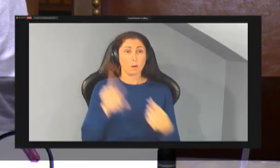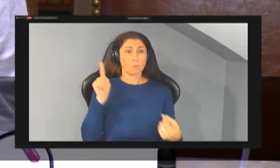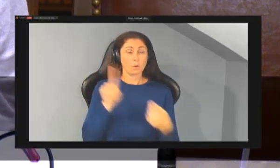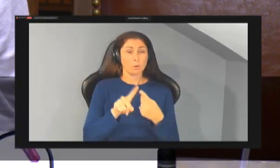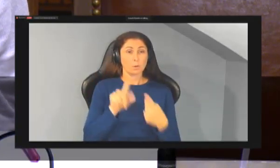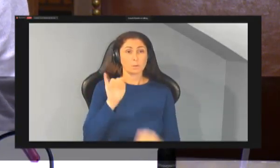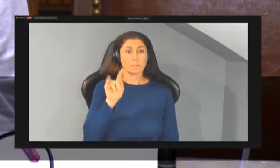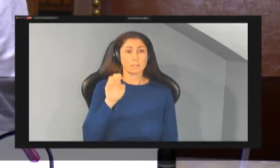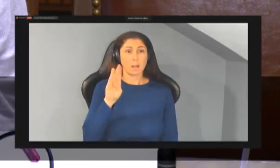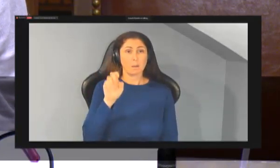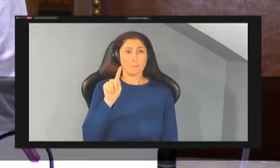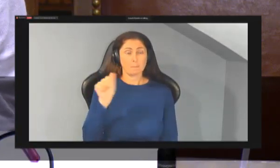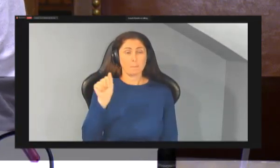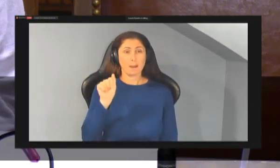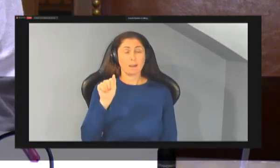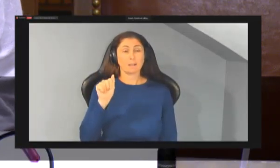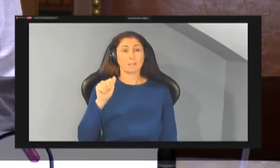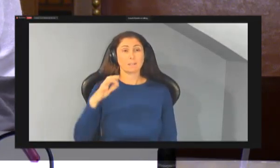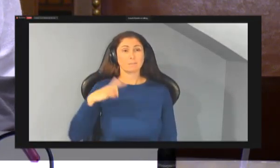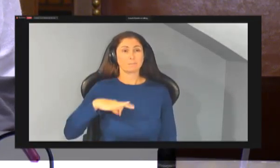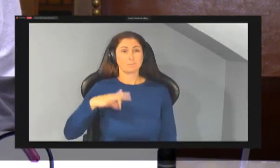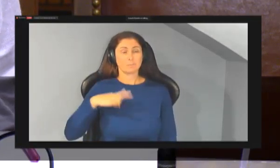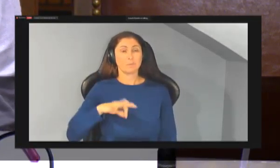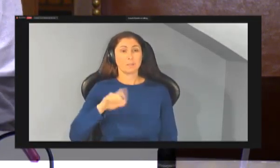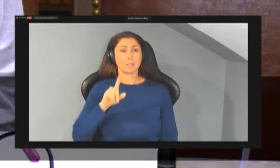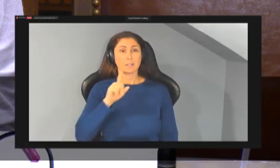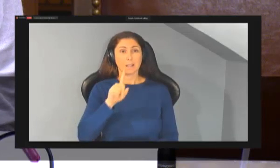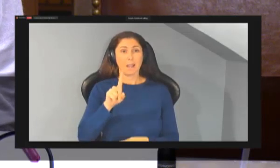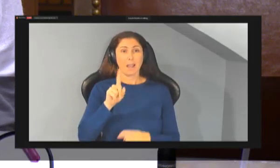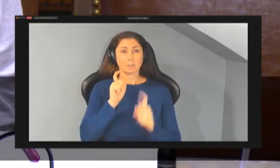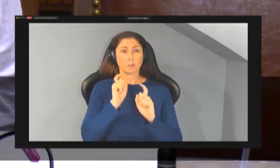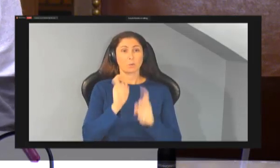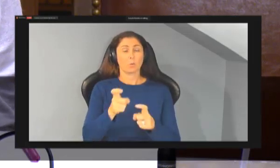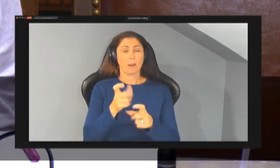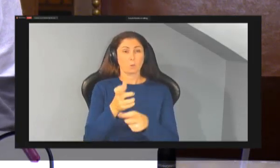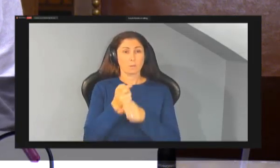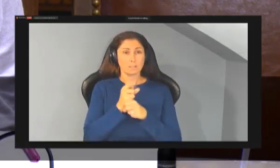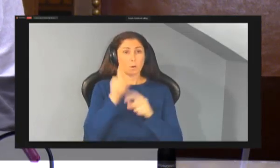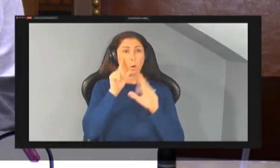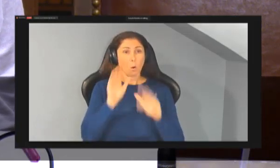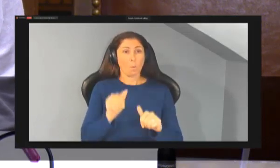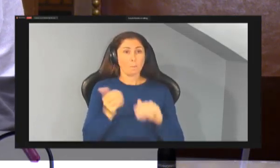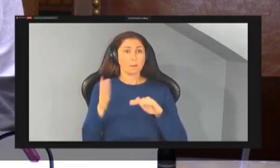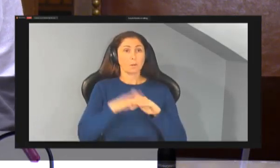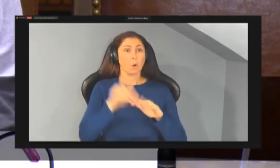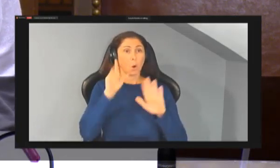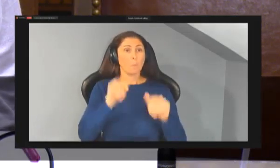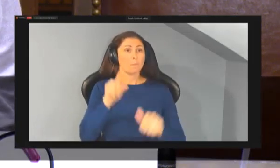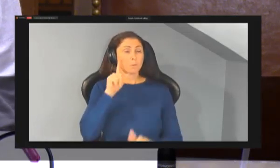Eta Fraternity Inc. as a grant recipient and increasing Hope for Tomorrow by